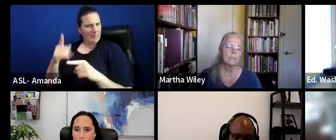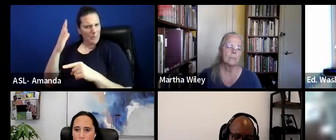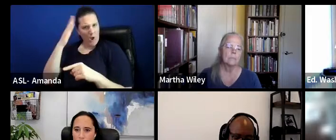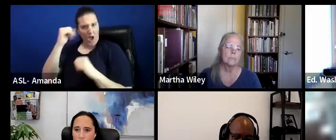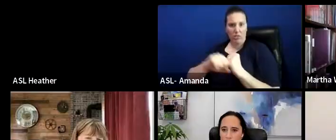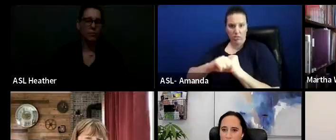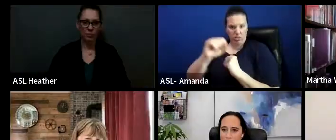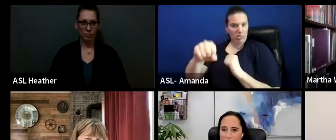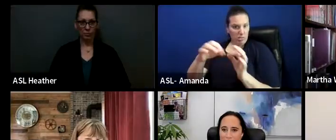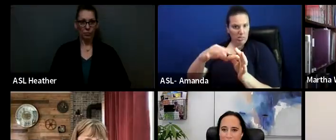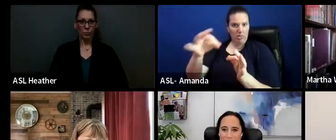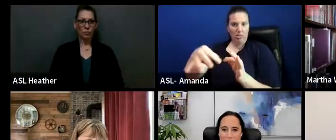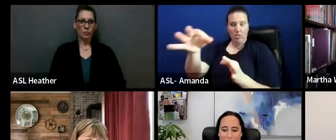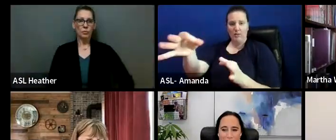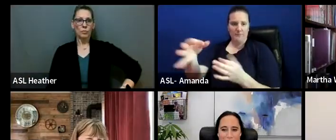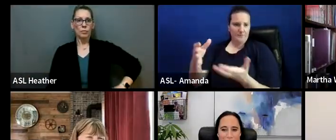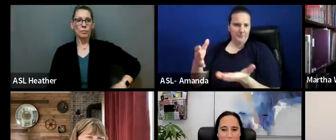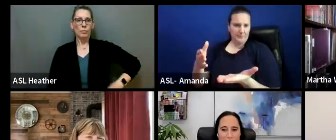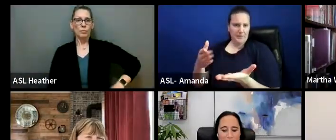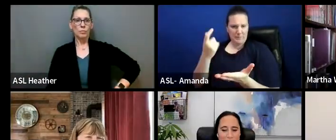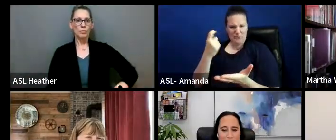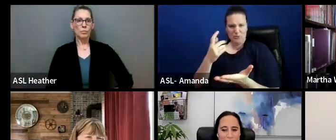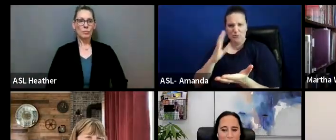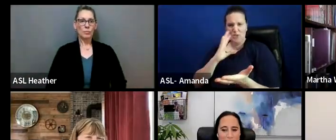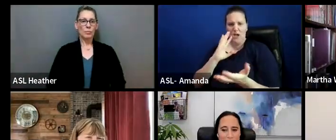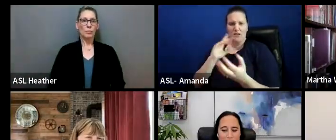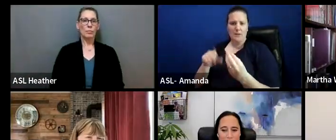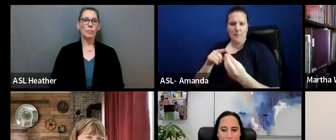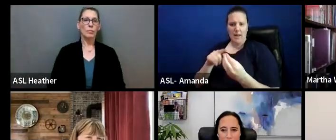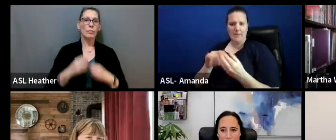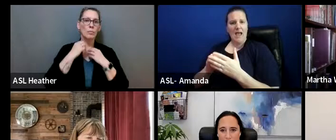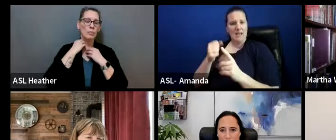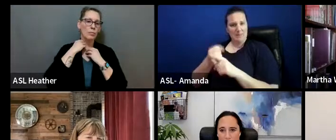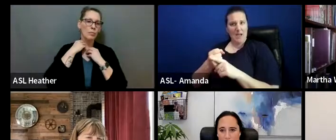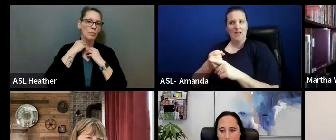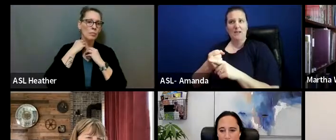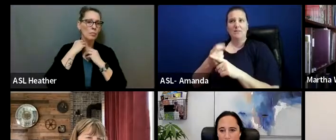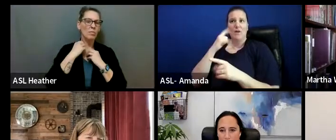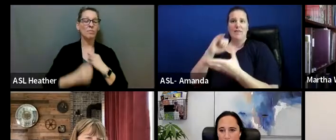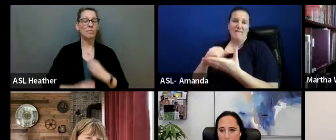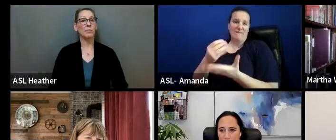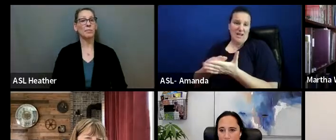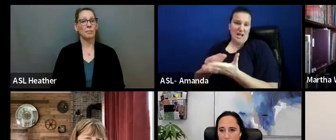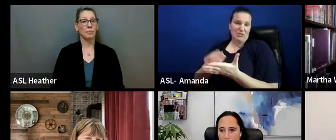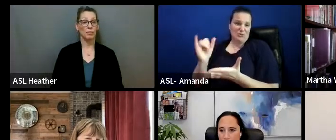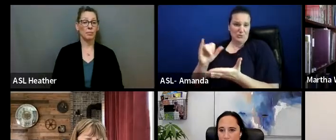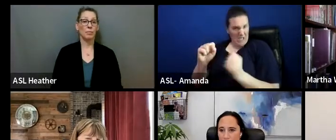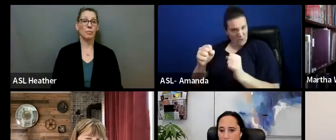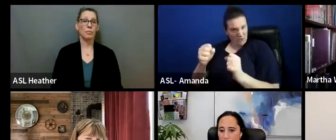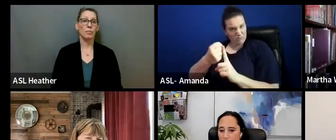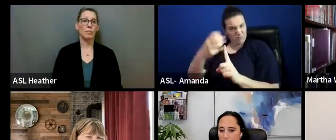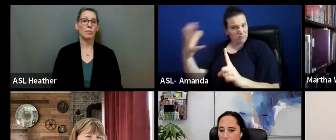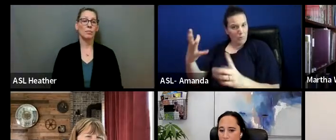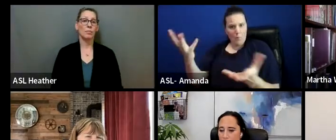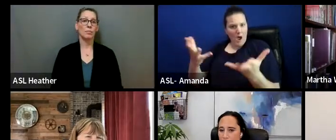we at this pretty significant delay? Because I know you all talked about the impact of delay financially as well. So you talk a little bit about like the